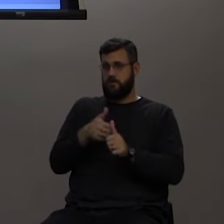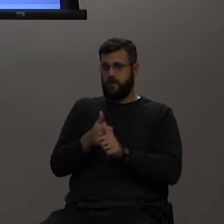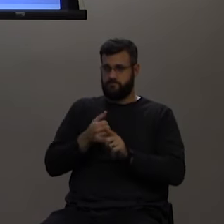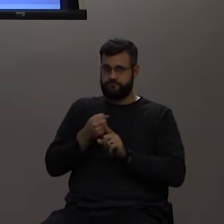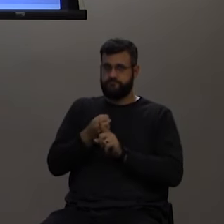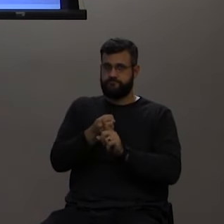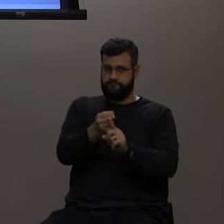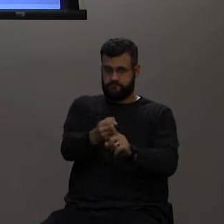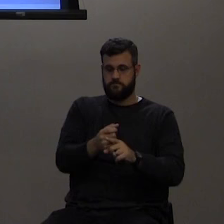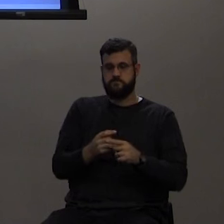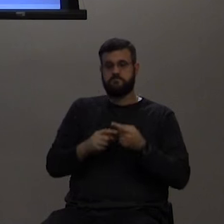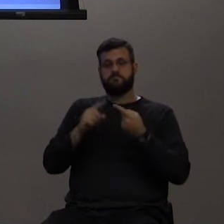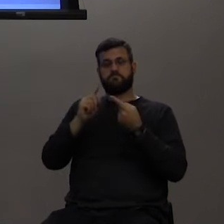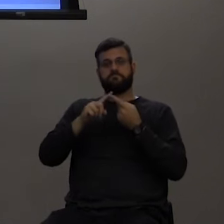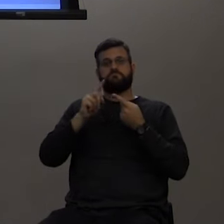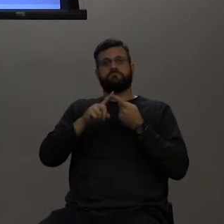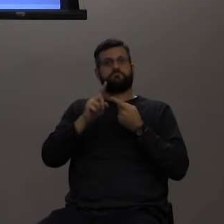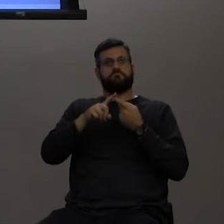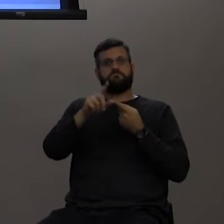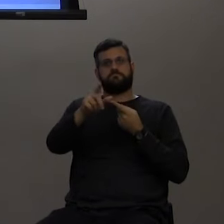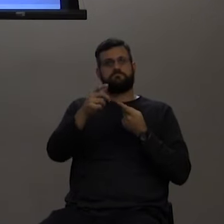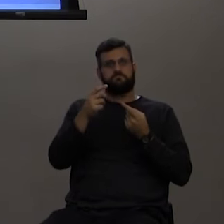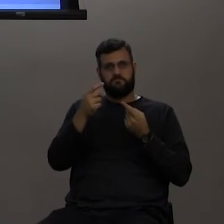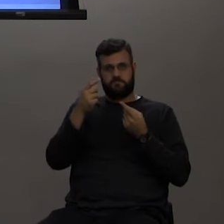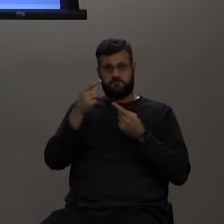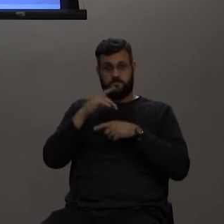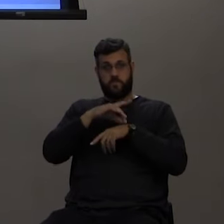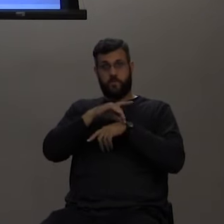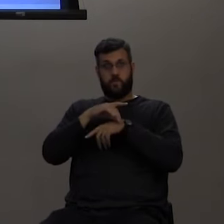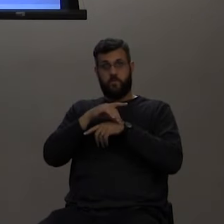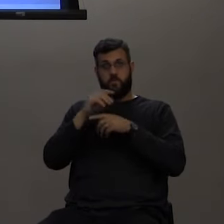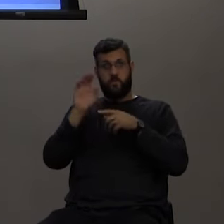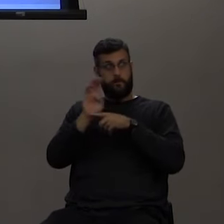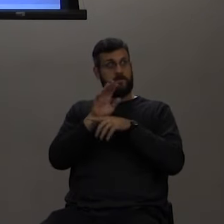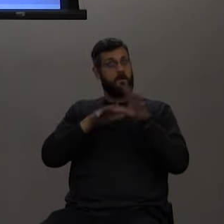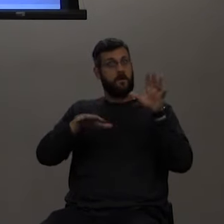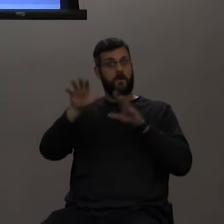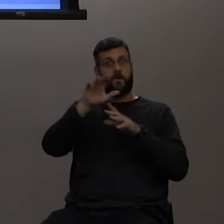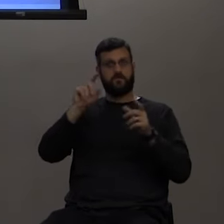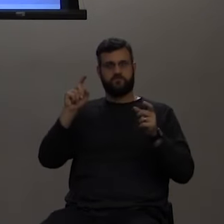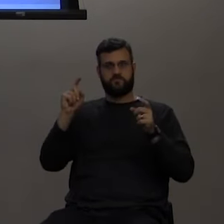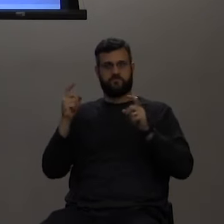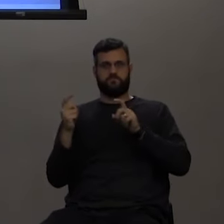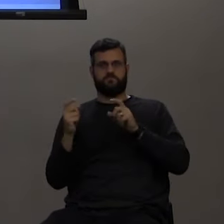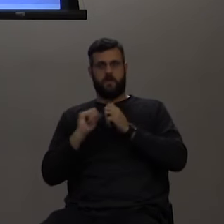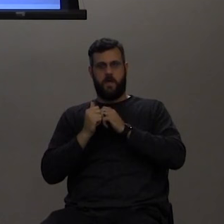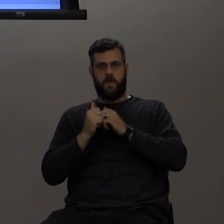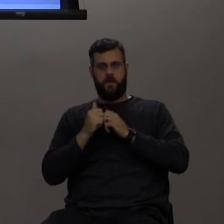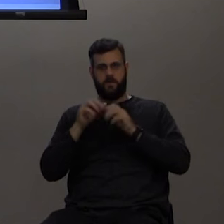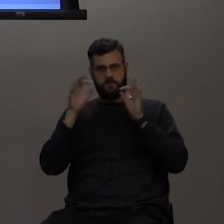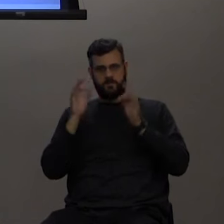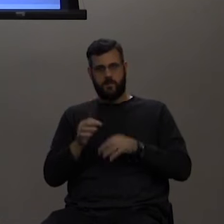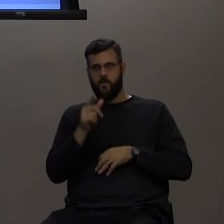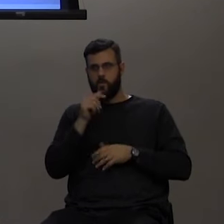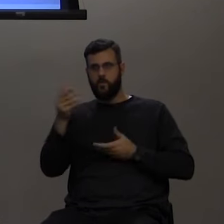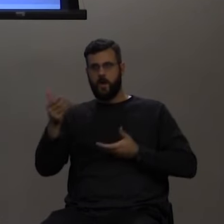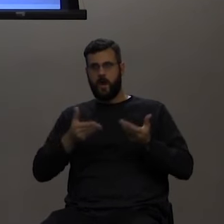impacted that. One is the fact that there's been a global shift in how businesses are choosing to hire,